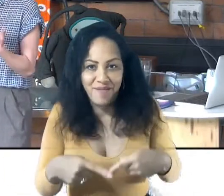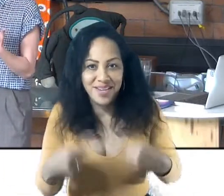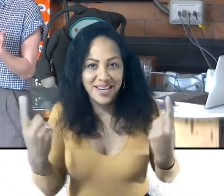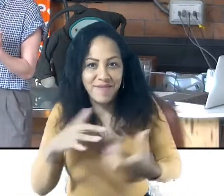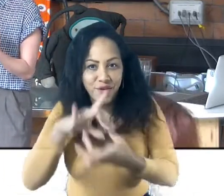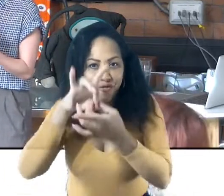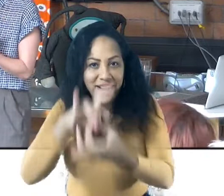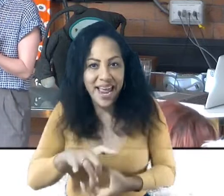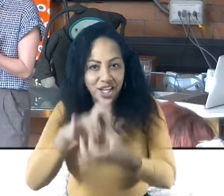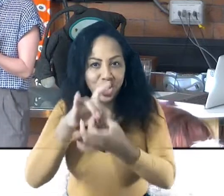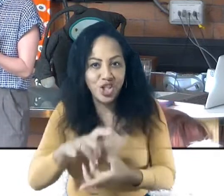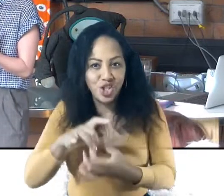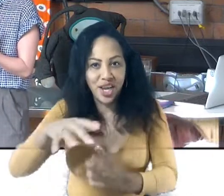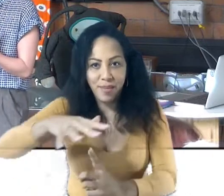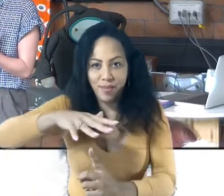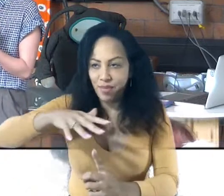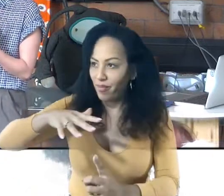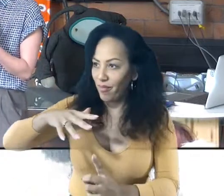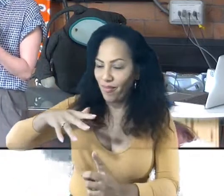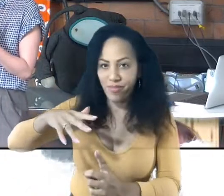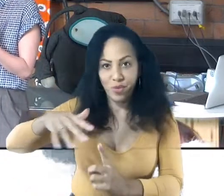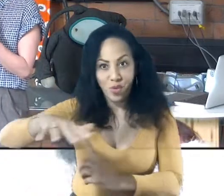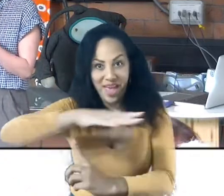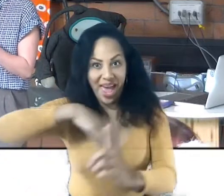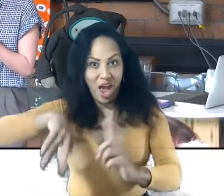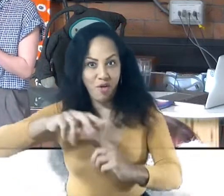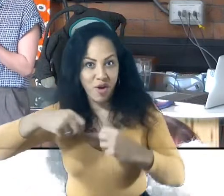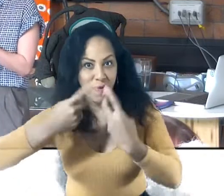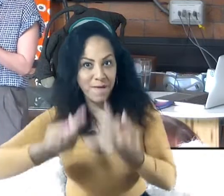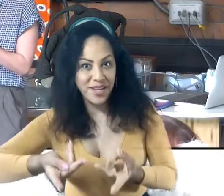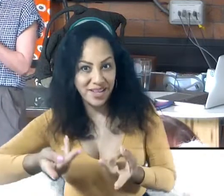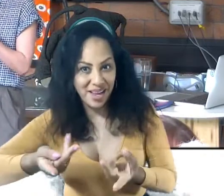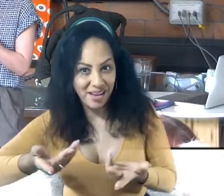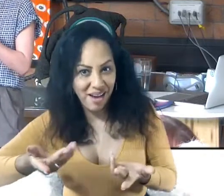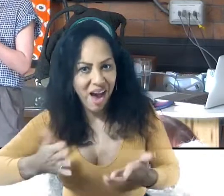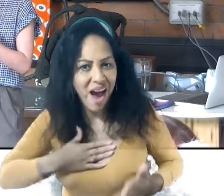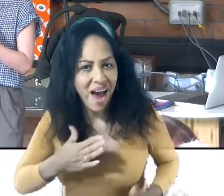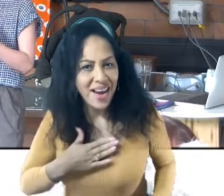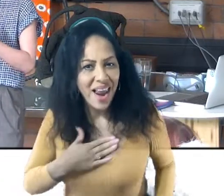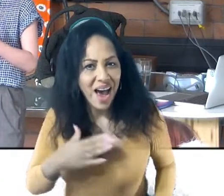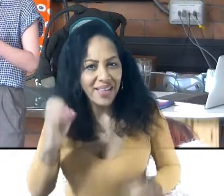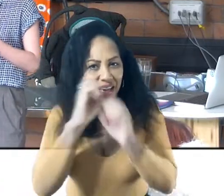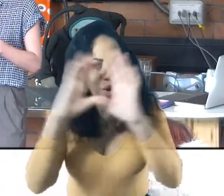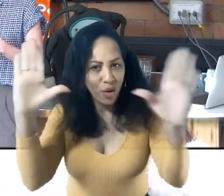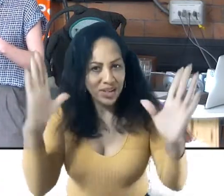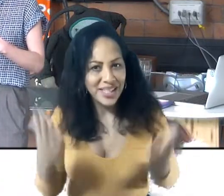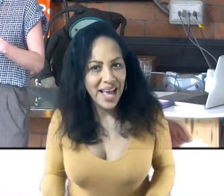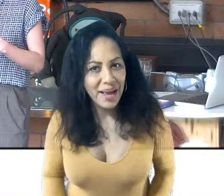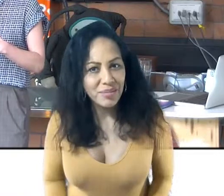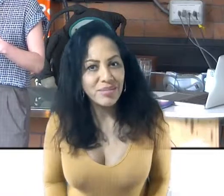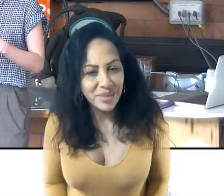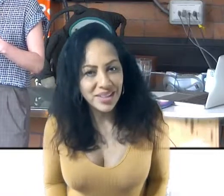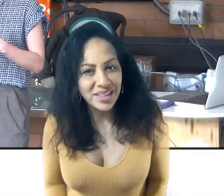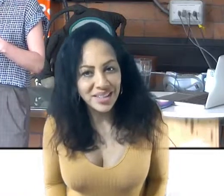I like that idea. And we may well do it. I like this idea of,